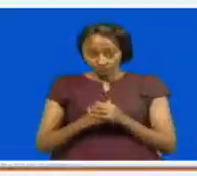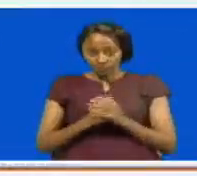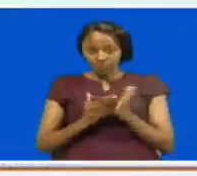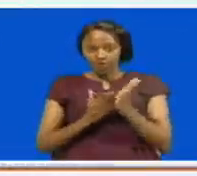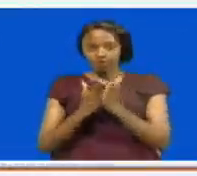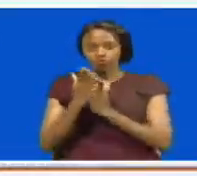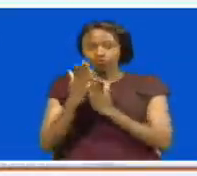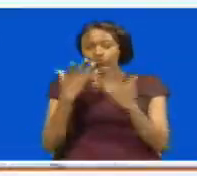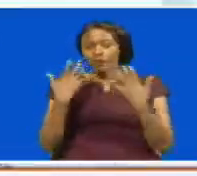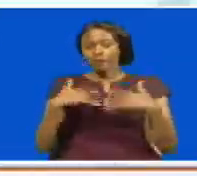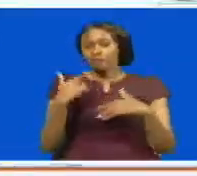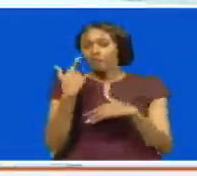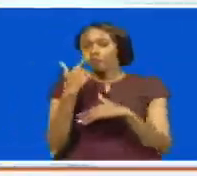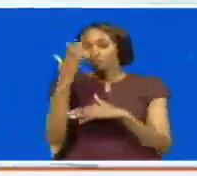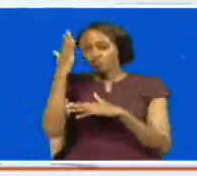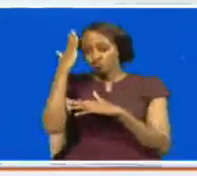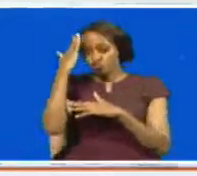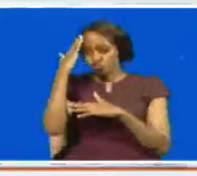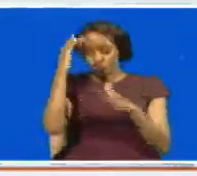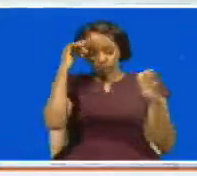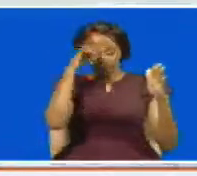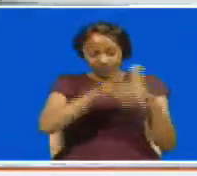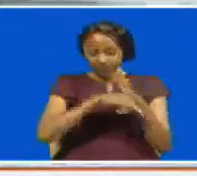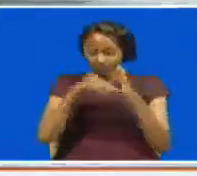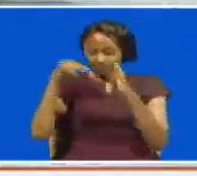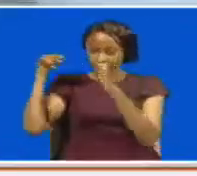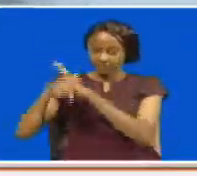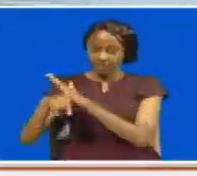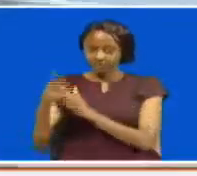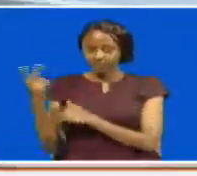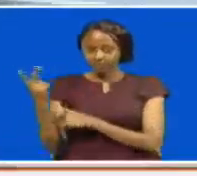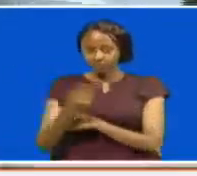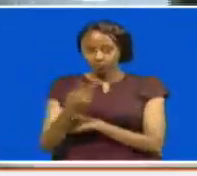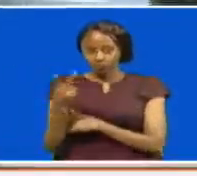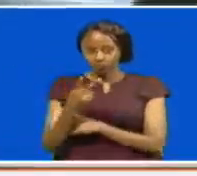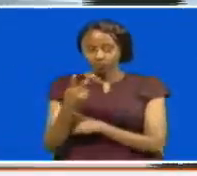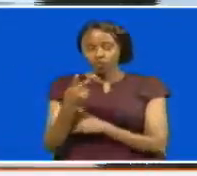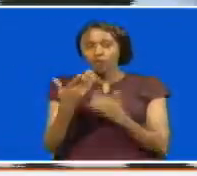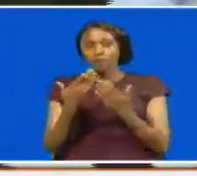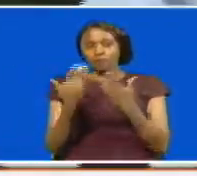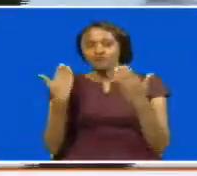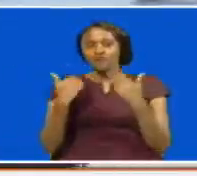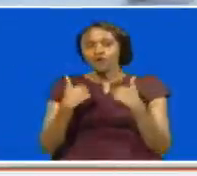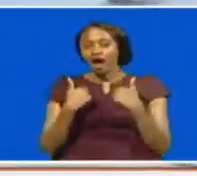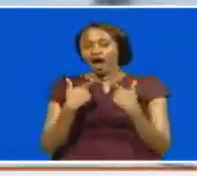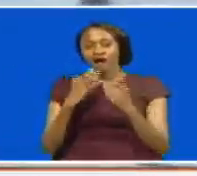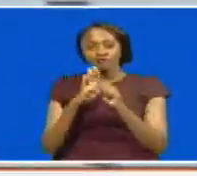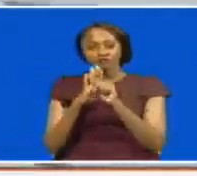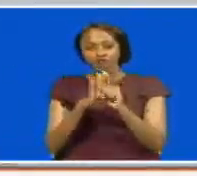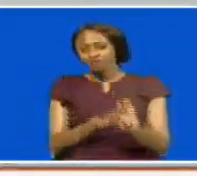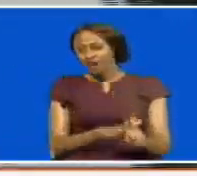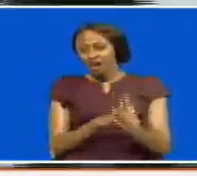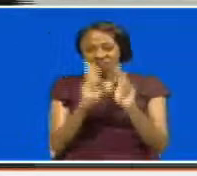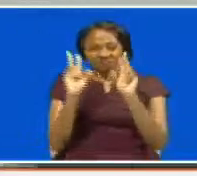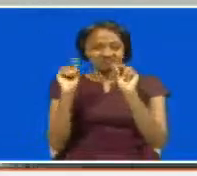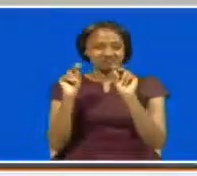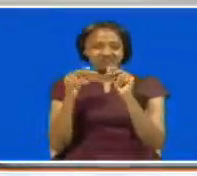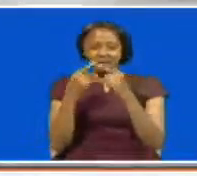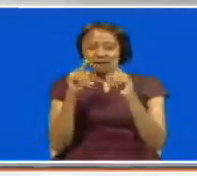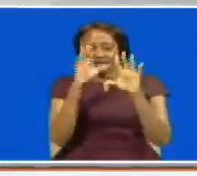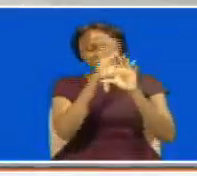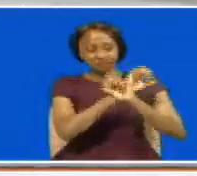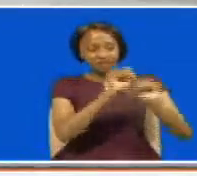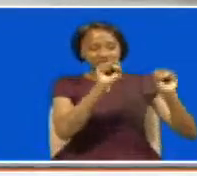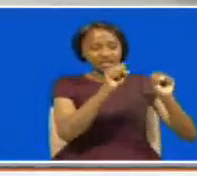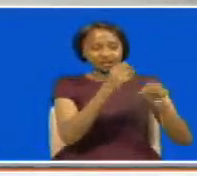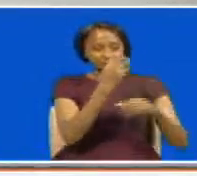According to insiders in the two camps, the pressure was mounting on President William Ruto and Raila Odinga to dialogue. For President William Ruto,